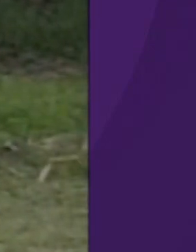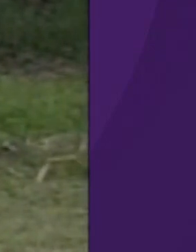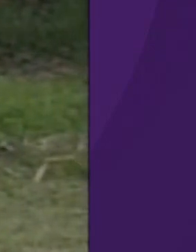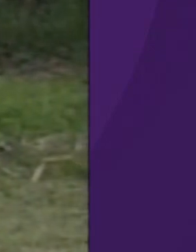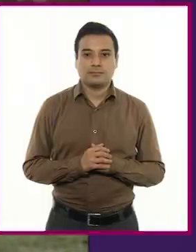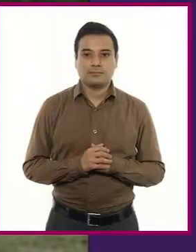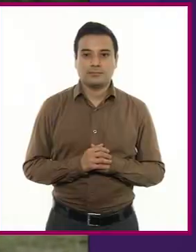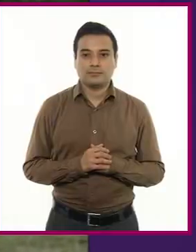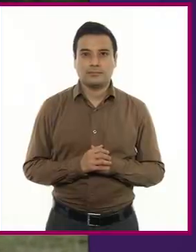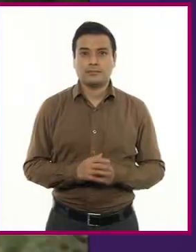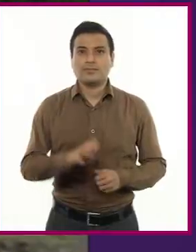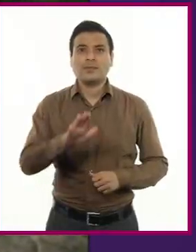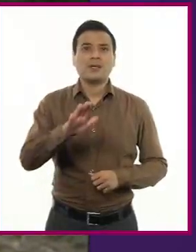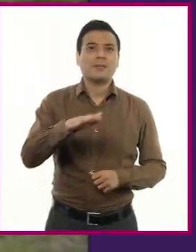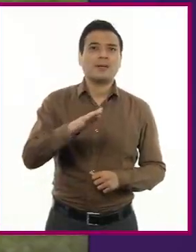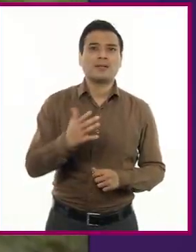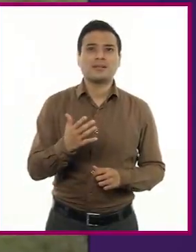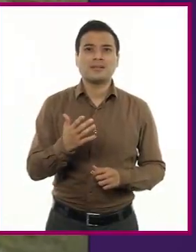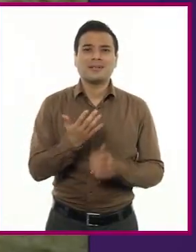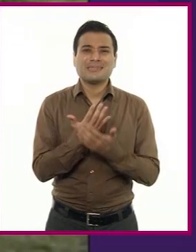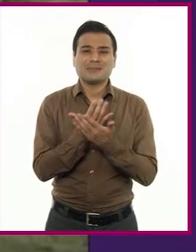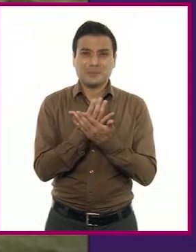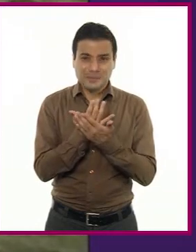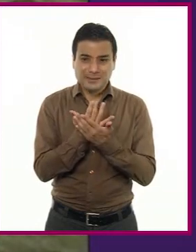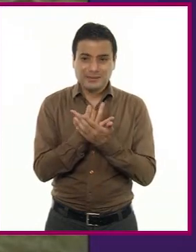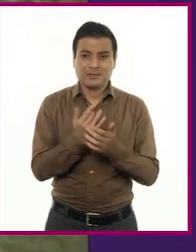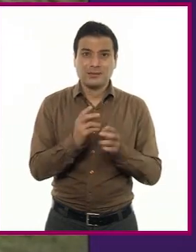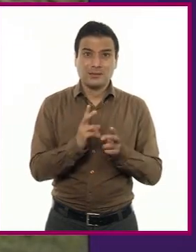Mark, Mark, stop. Let's talk.